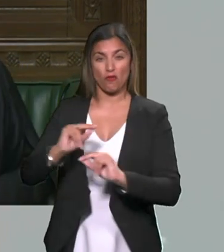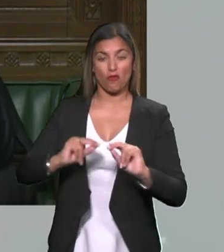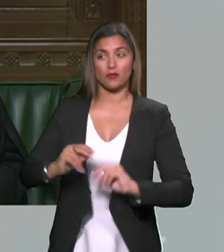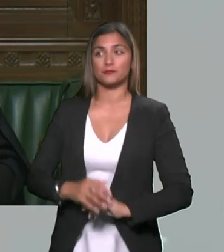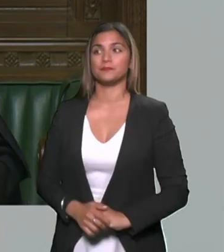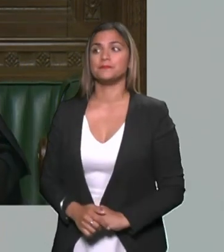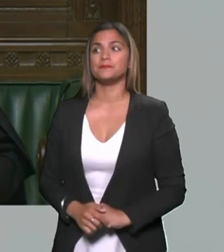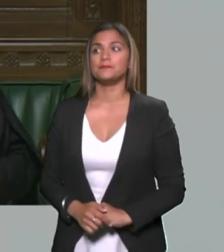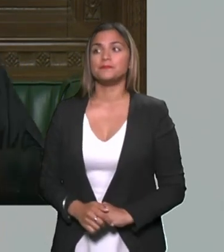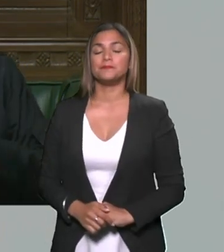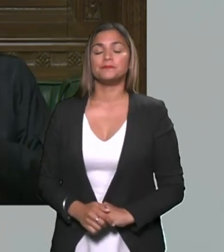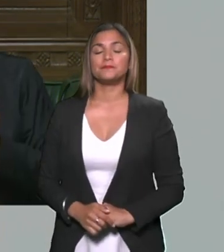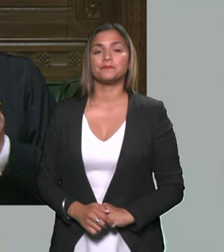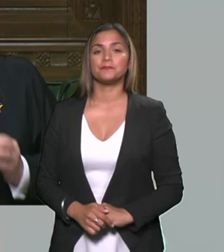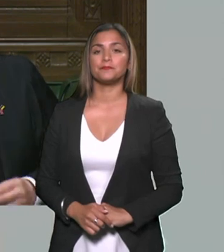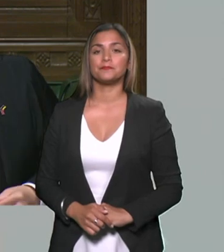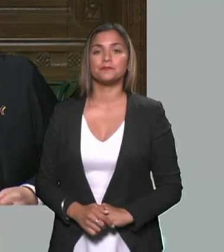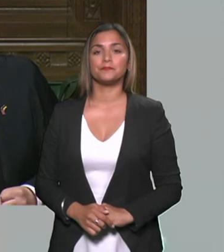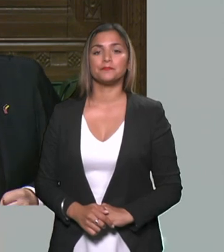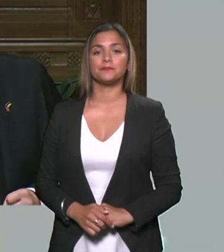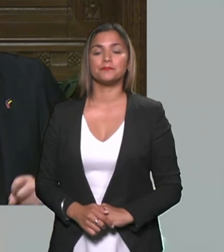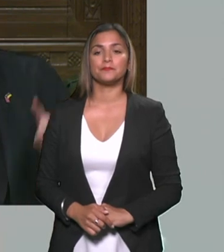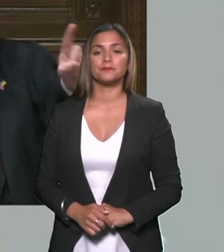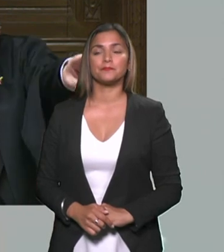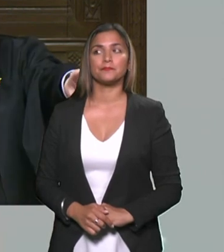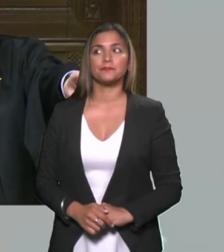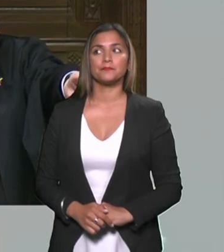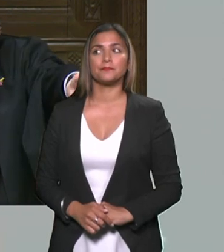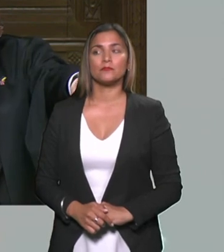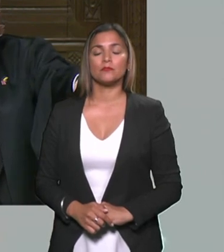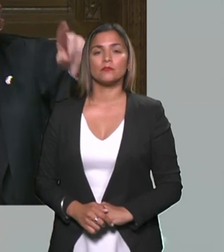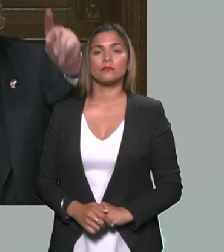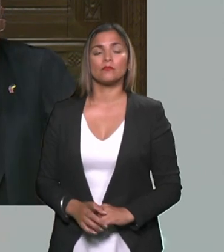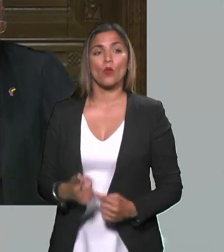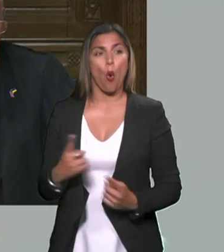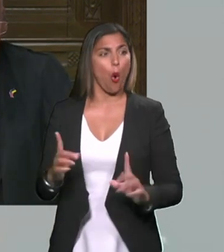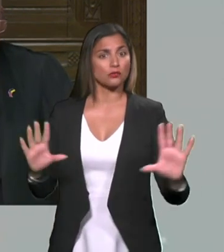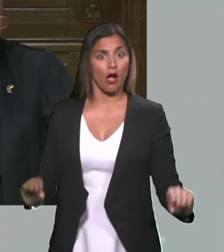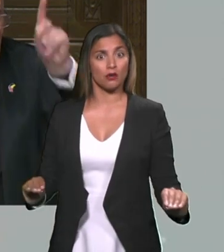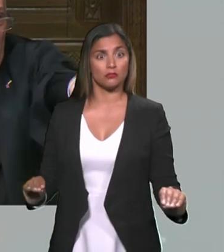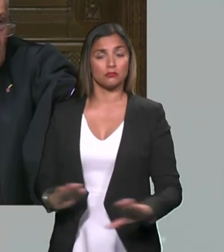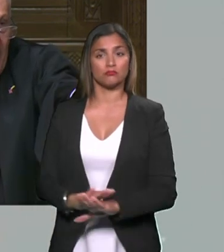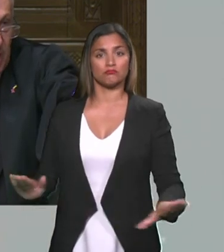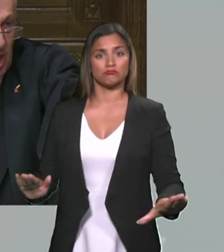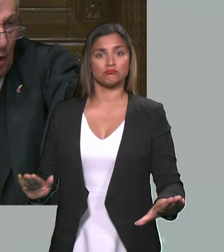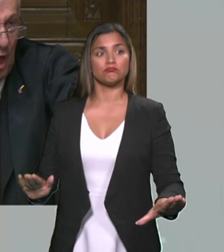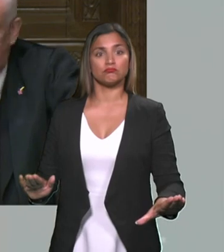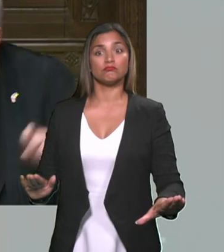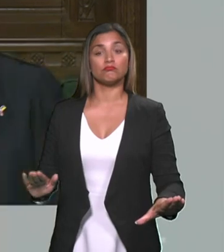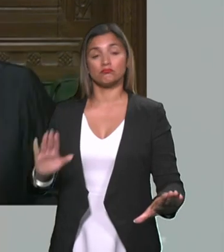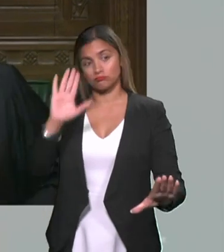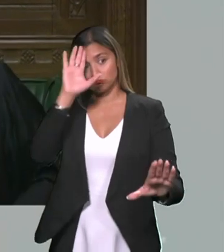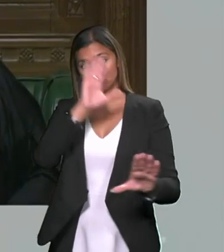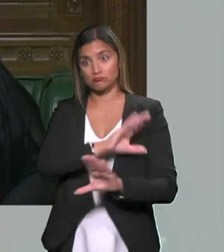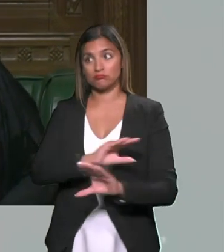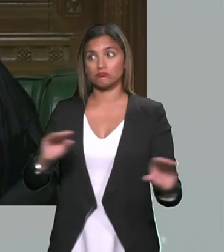for? Here it comes. Give me the word in. Order! Order! I say to the Honourable